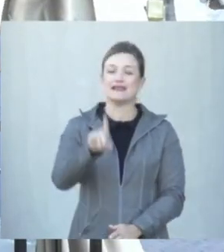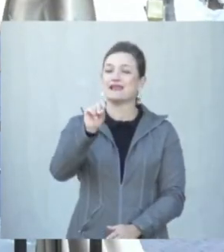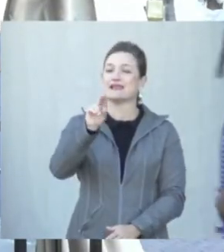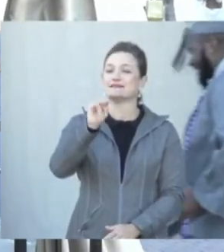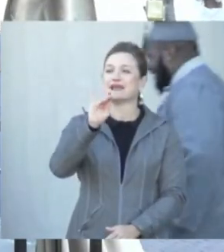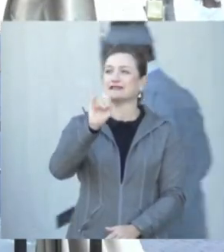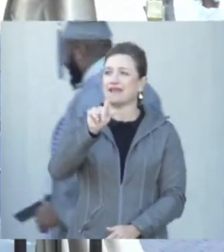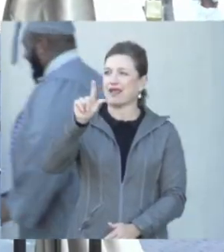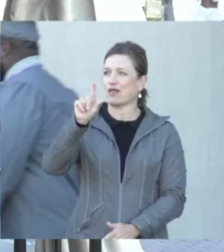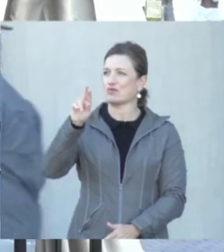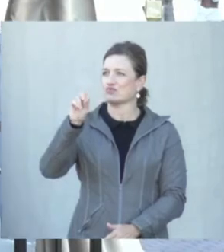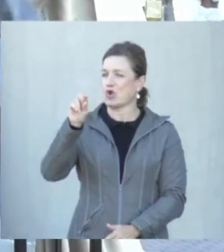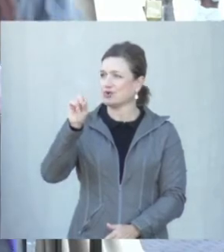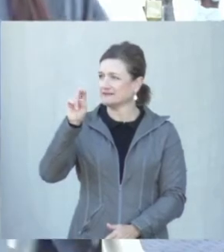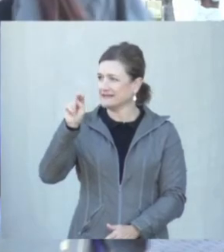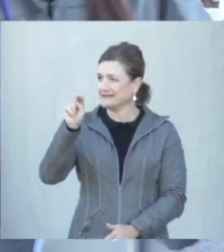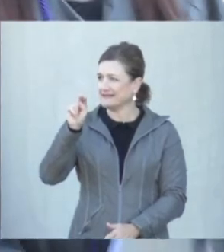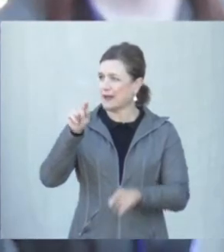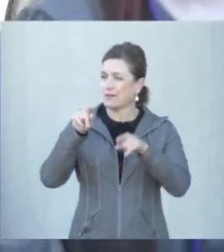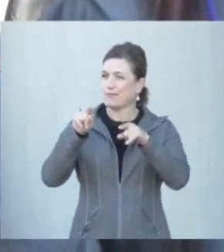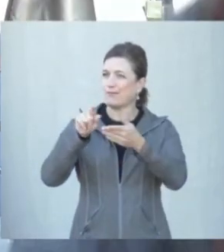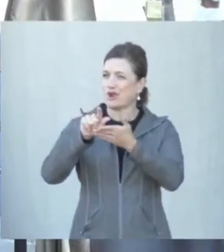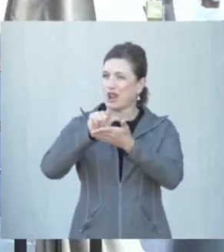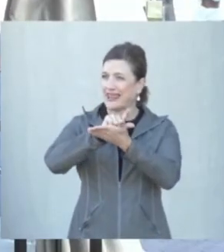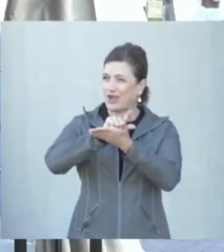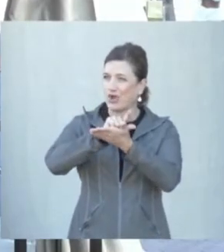Danielle Roman, Paralegal Technology.